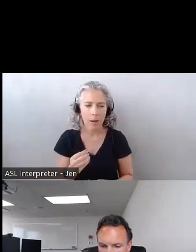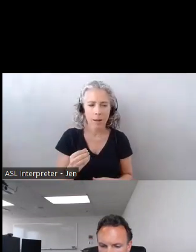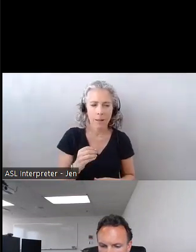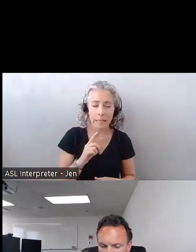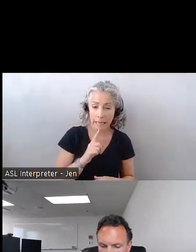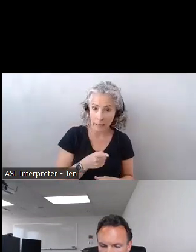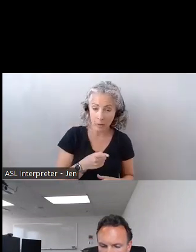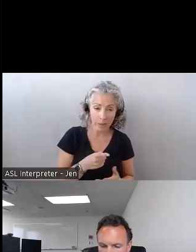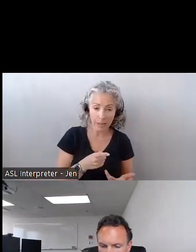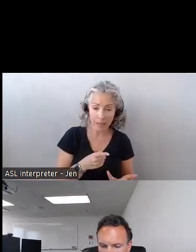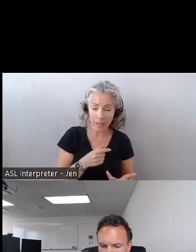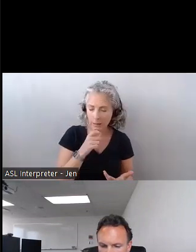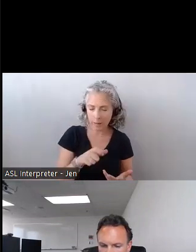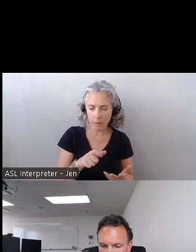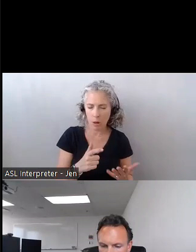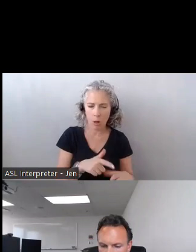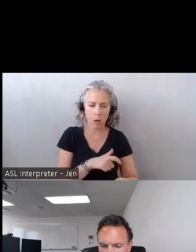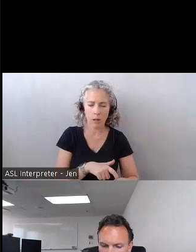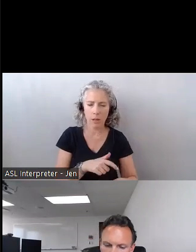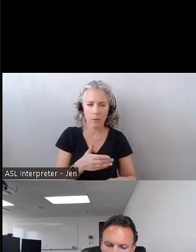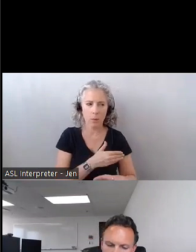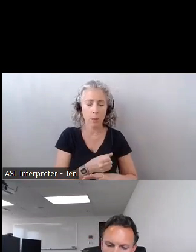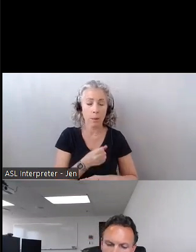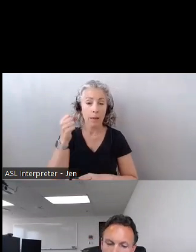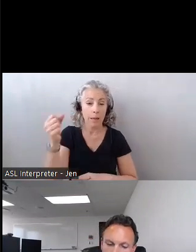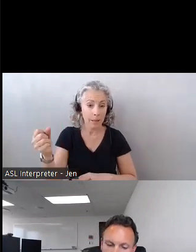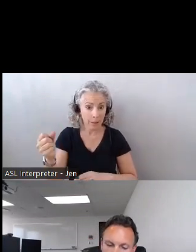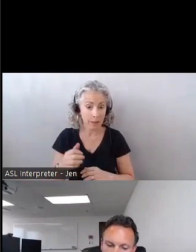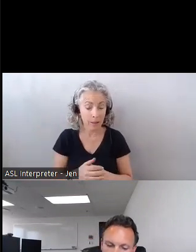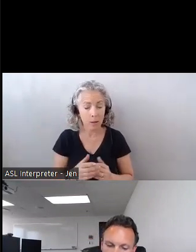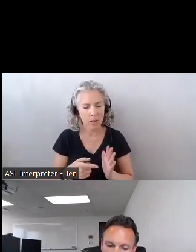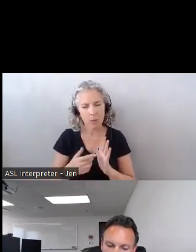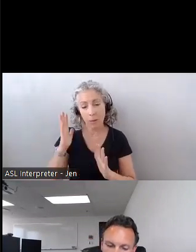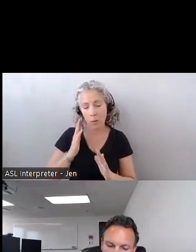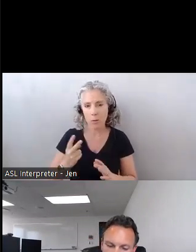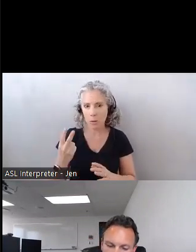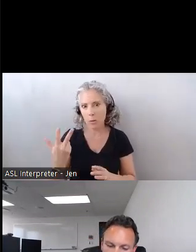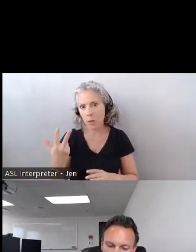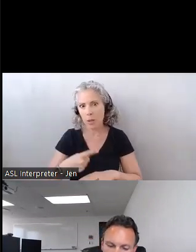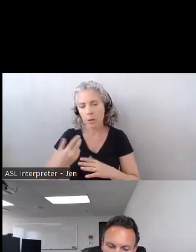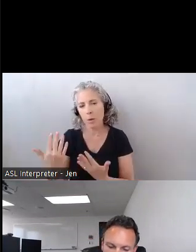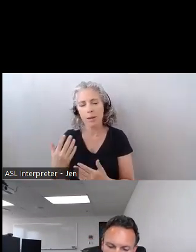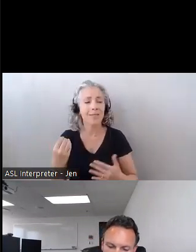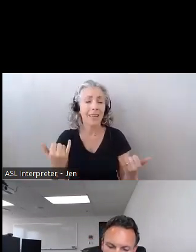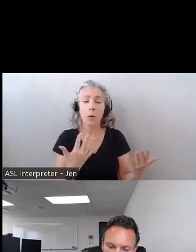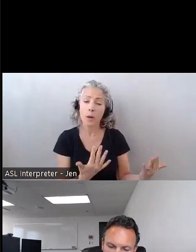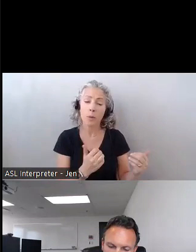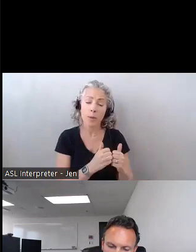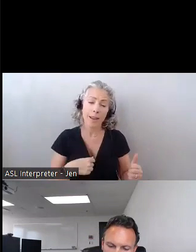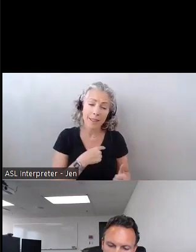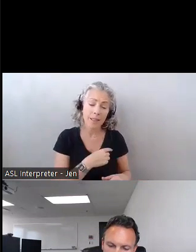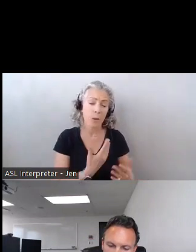been that long before some of them were at place before we had these. So now they're waiting with us, they're waiting in a family assessment center